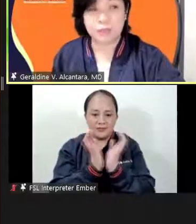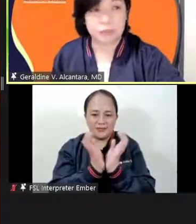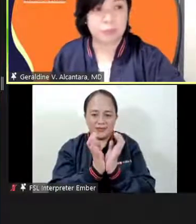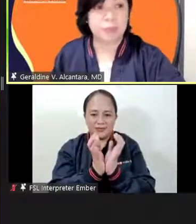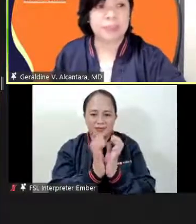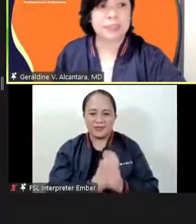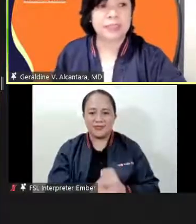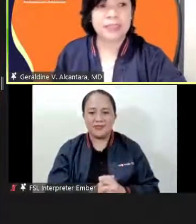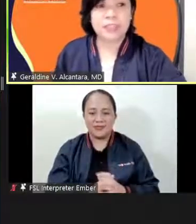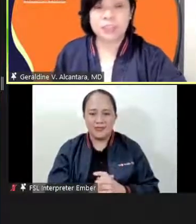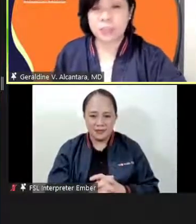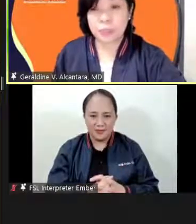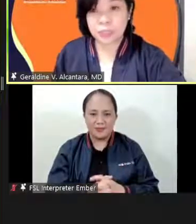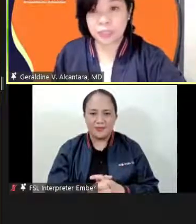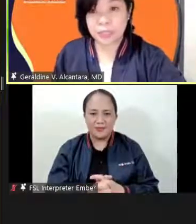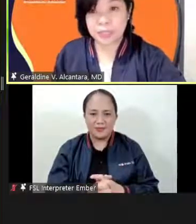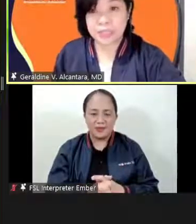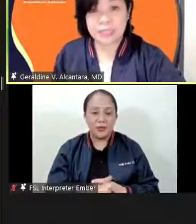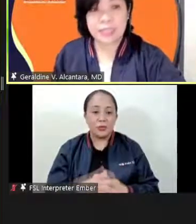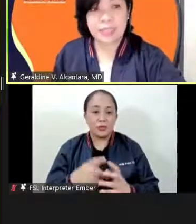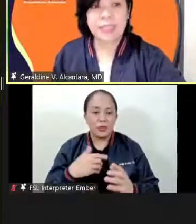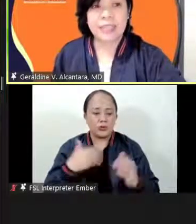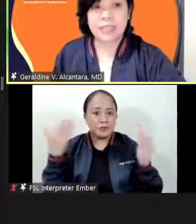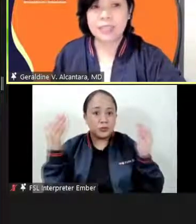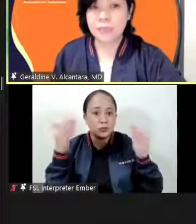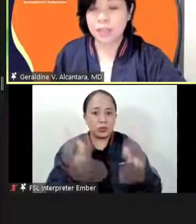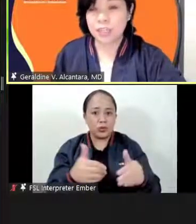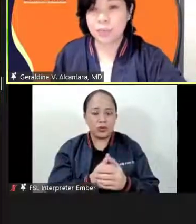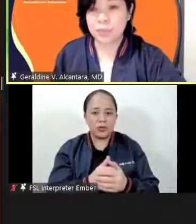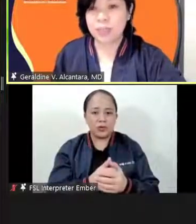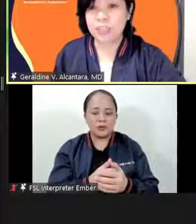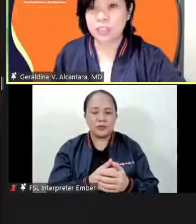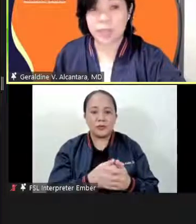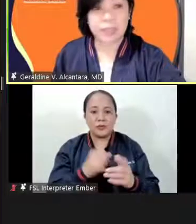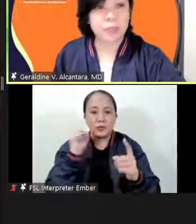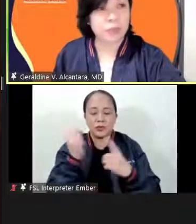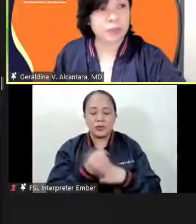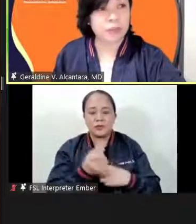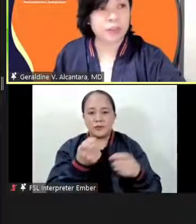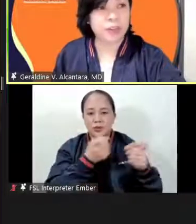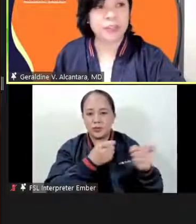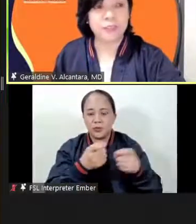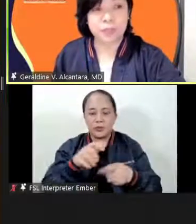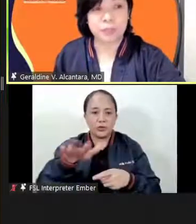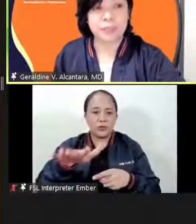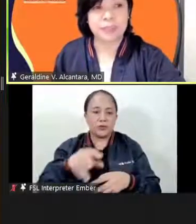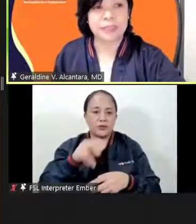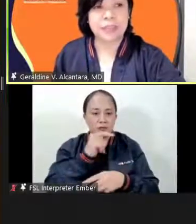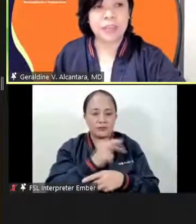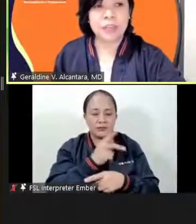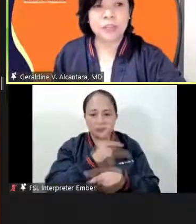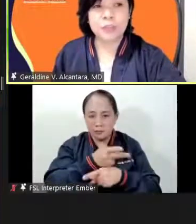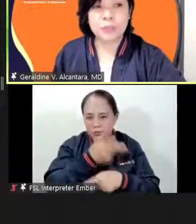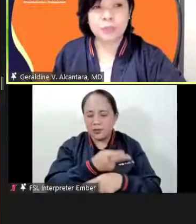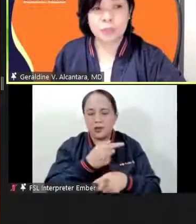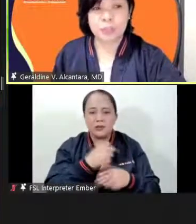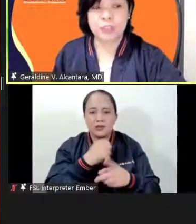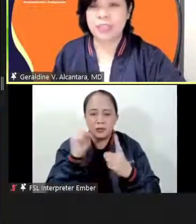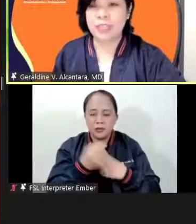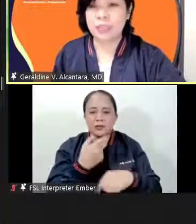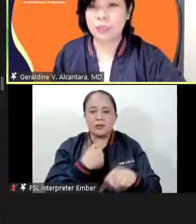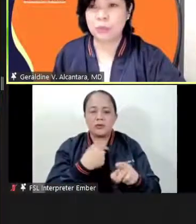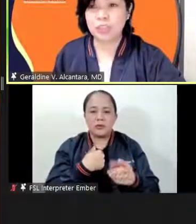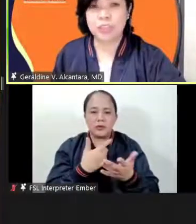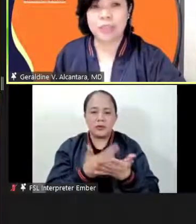and Development. She specializes in case management and child welfare and development. Her